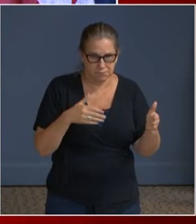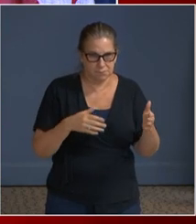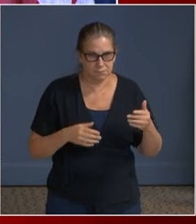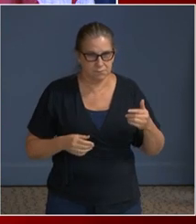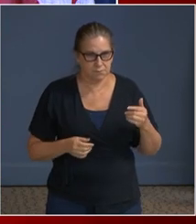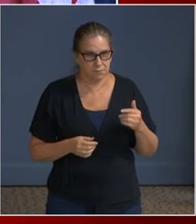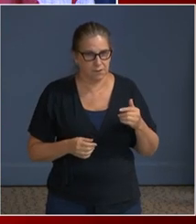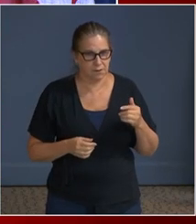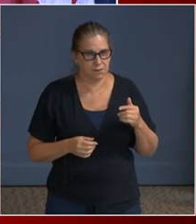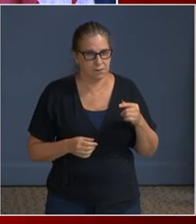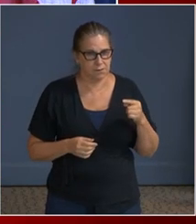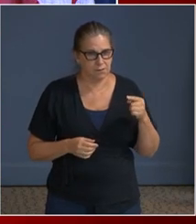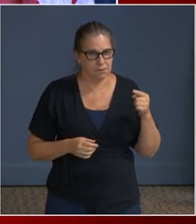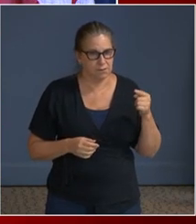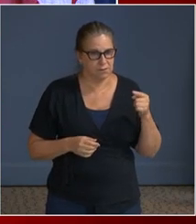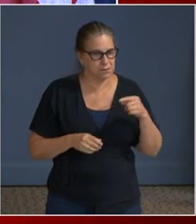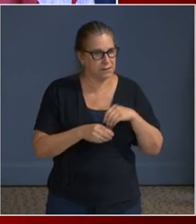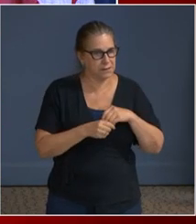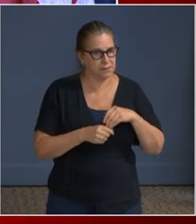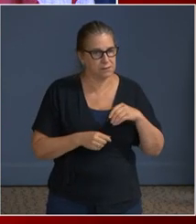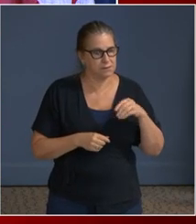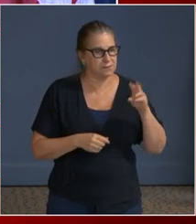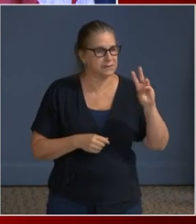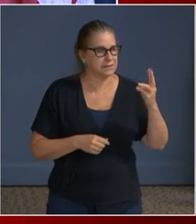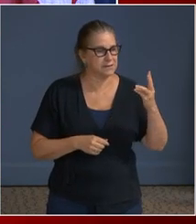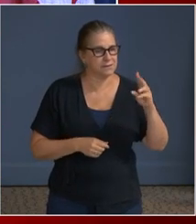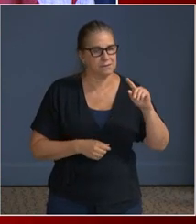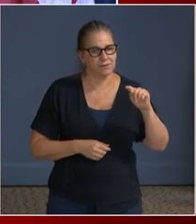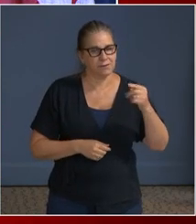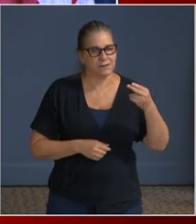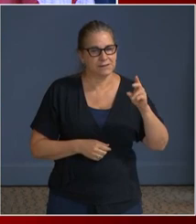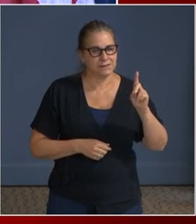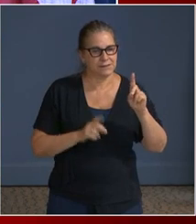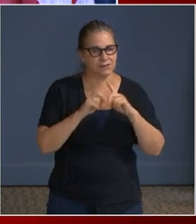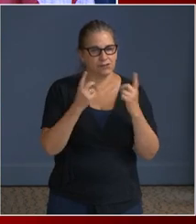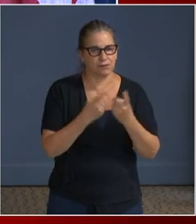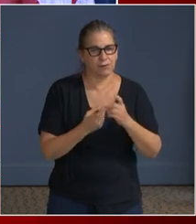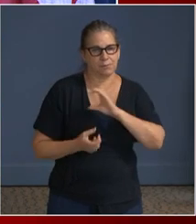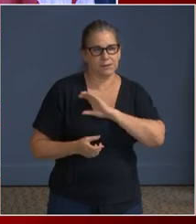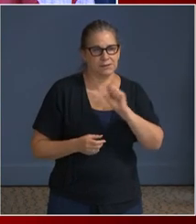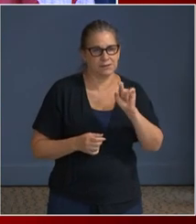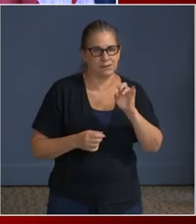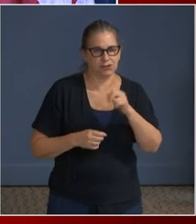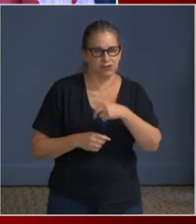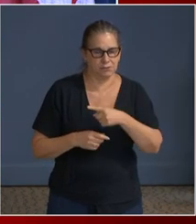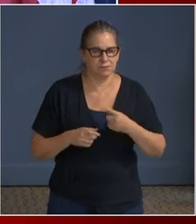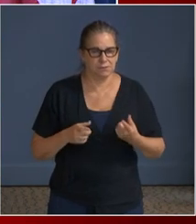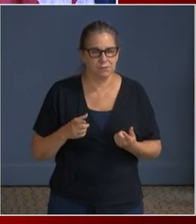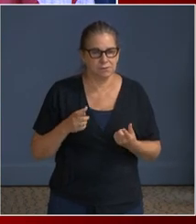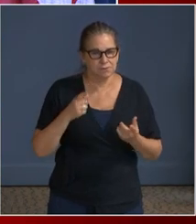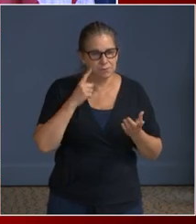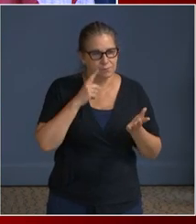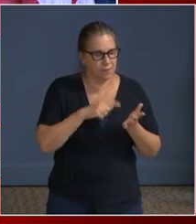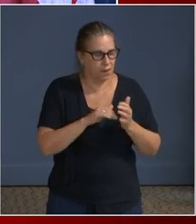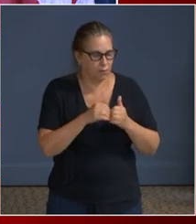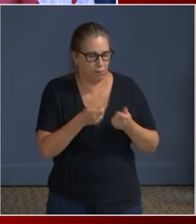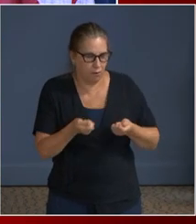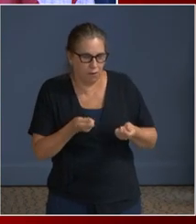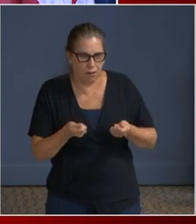District being able to prevent that. So we will take a look as to whether that could have been handled in a better